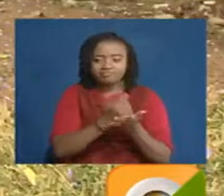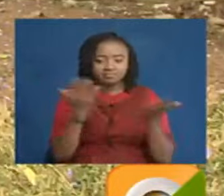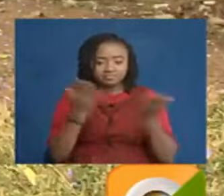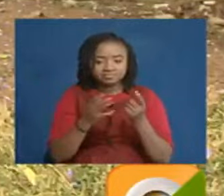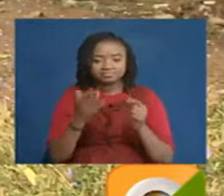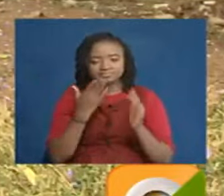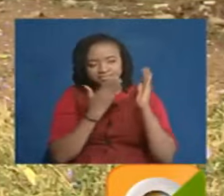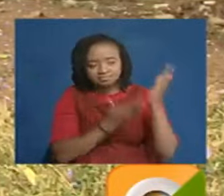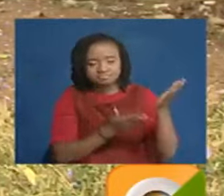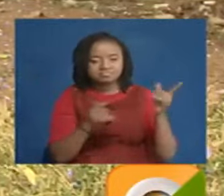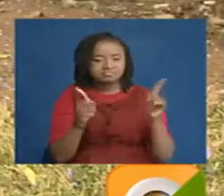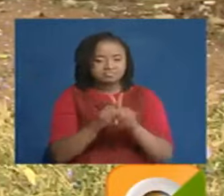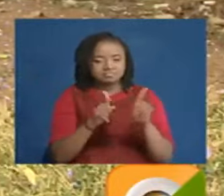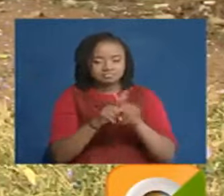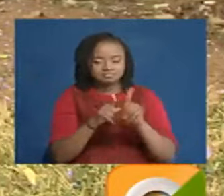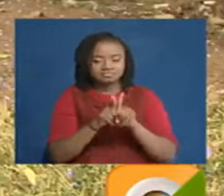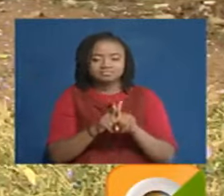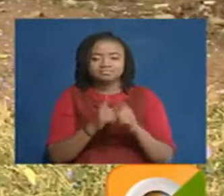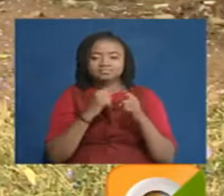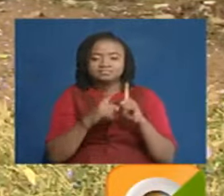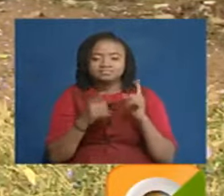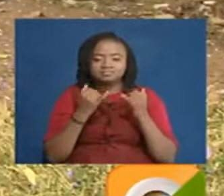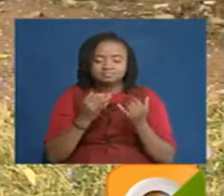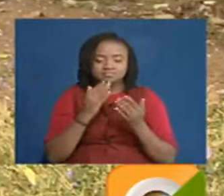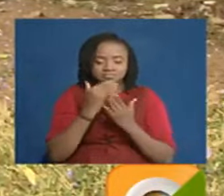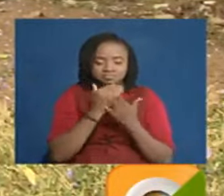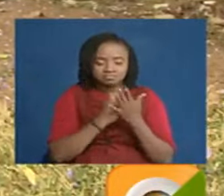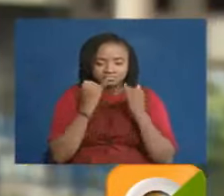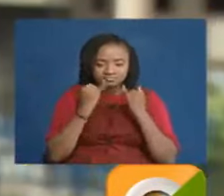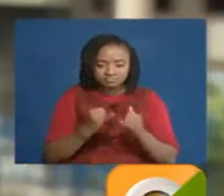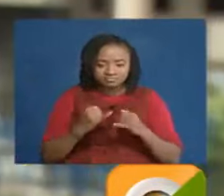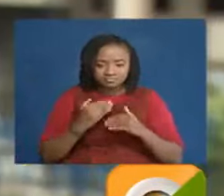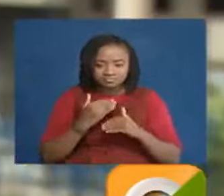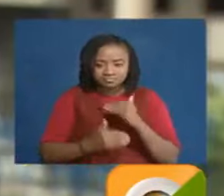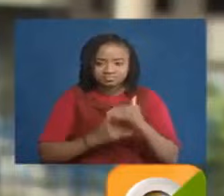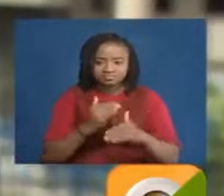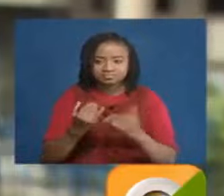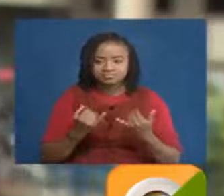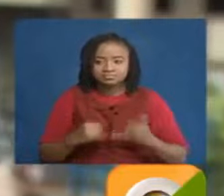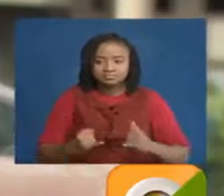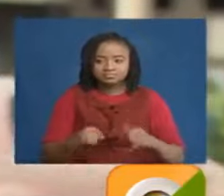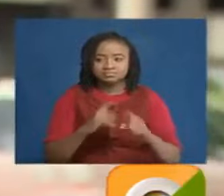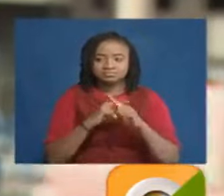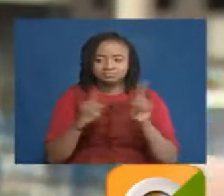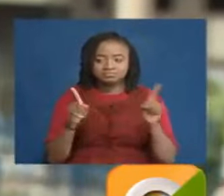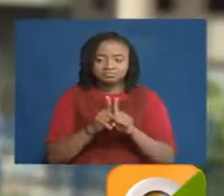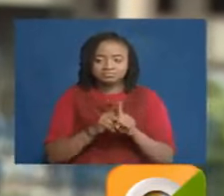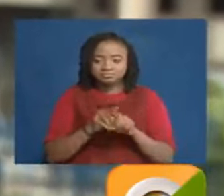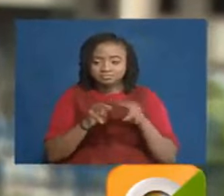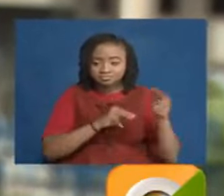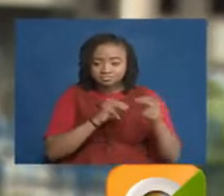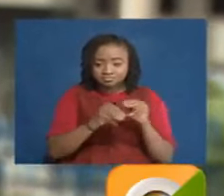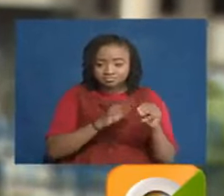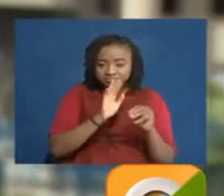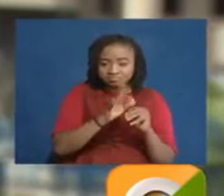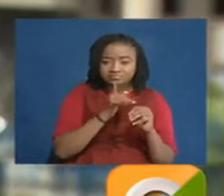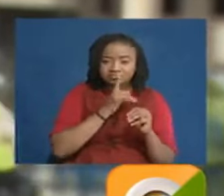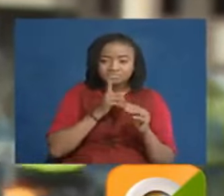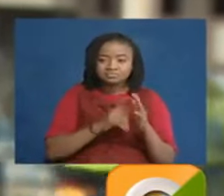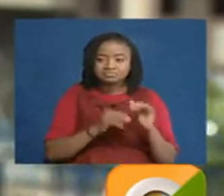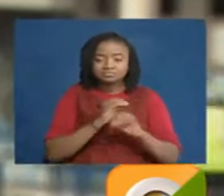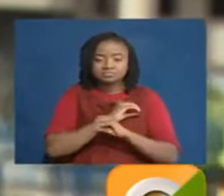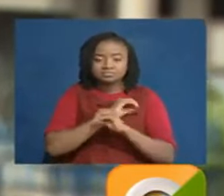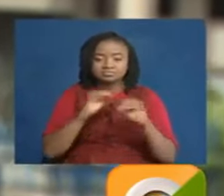here, even as the rollout of the new scheme begins. And even though the management insists no employee will